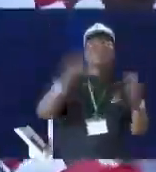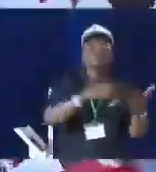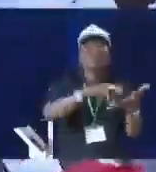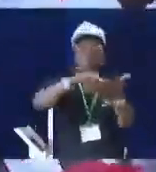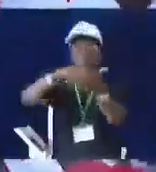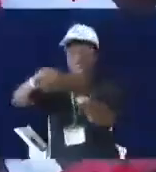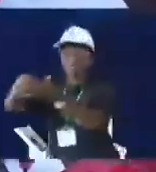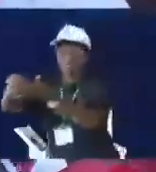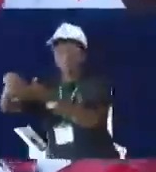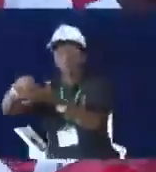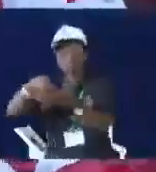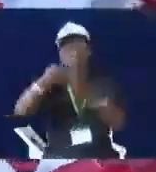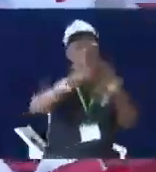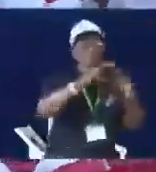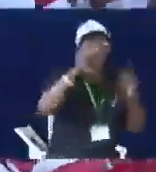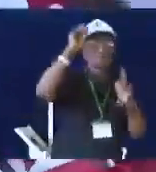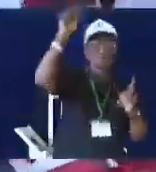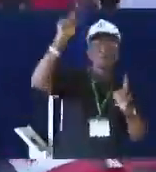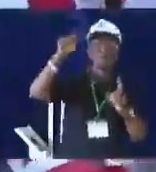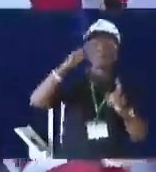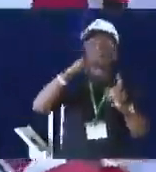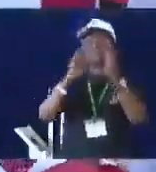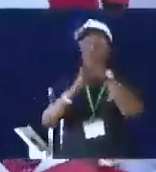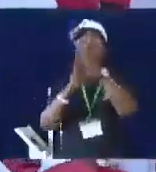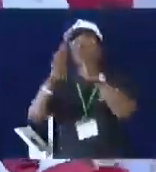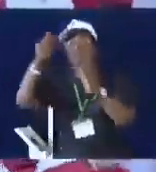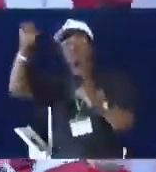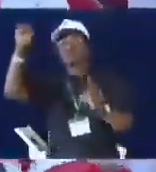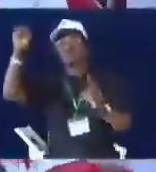Dance unto Him. Praise Him.